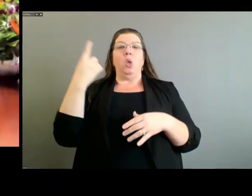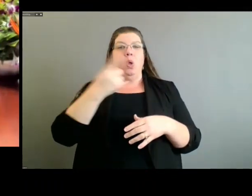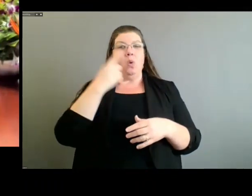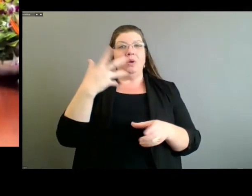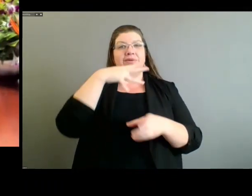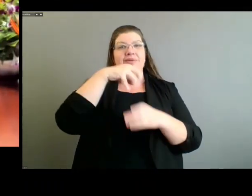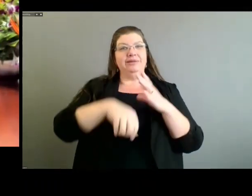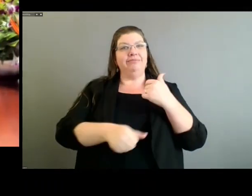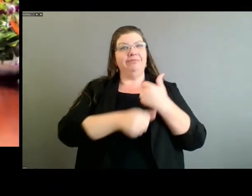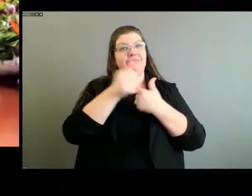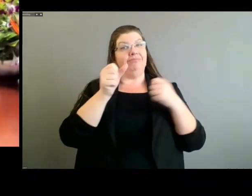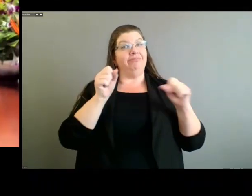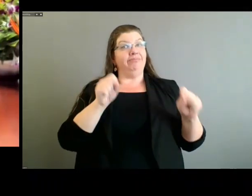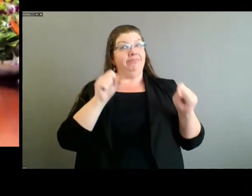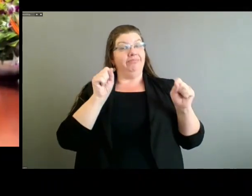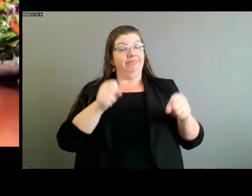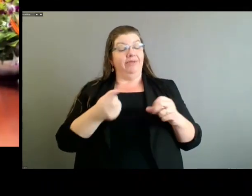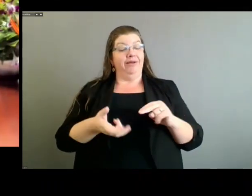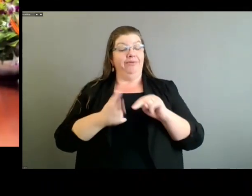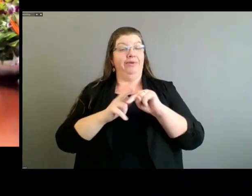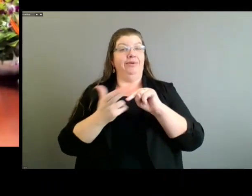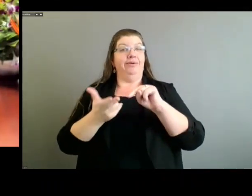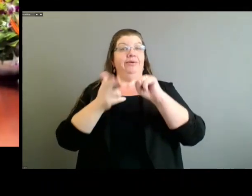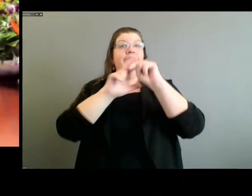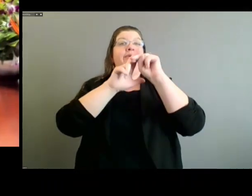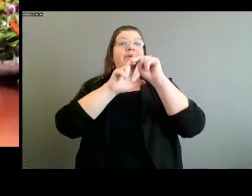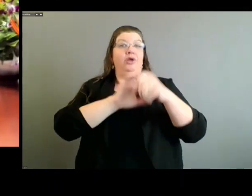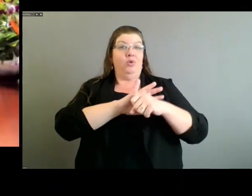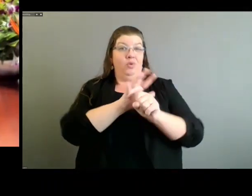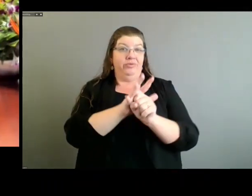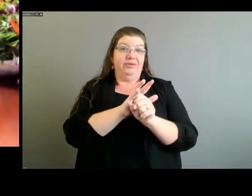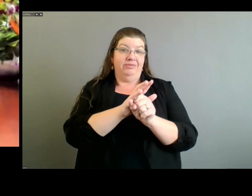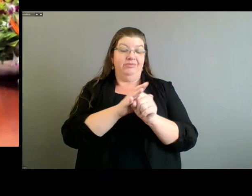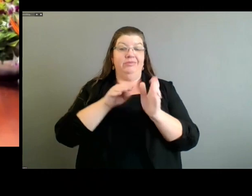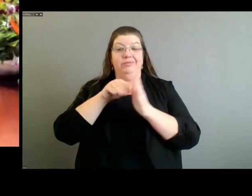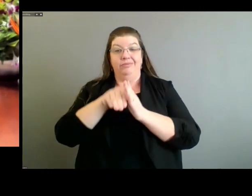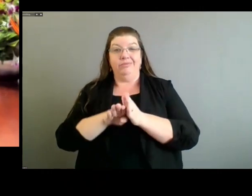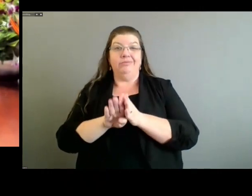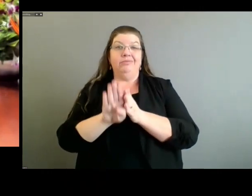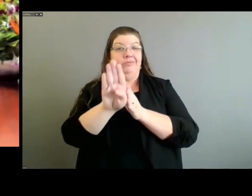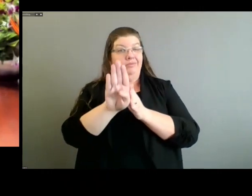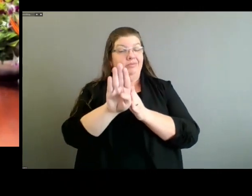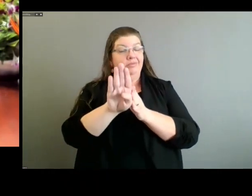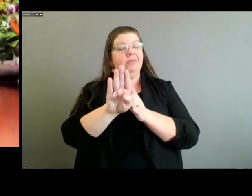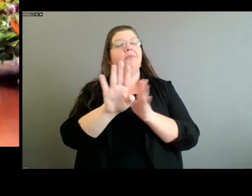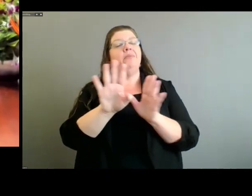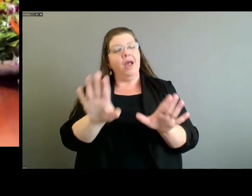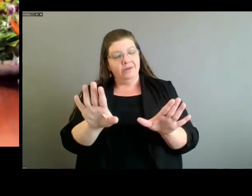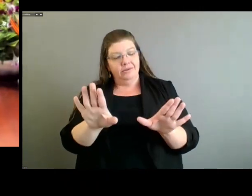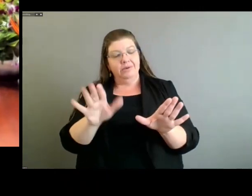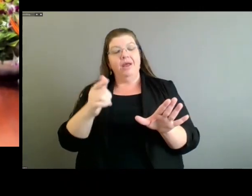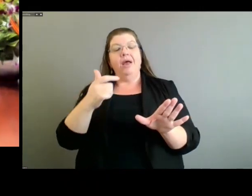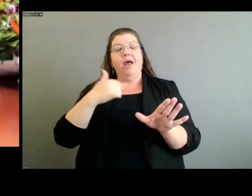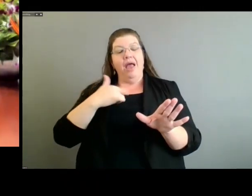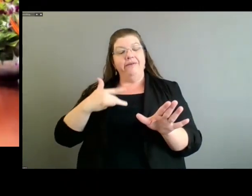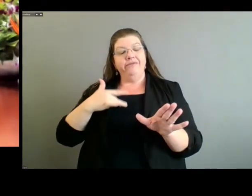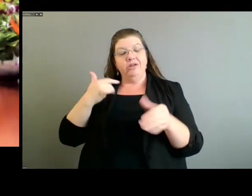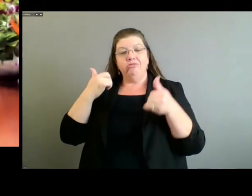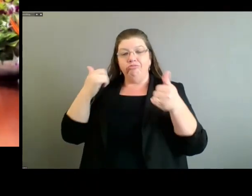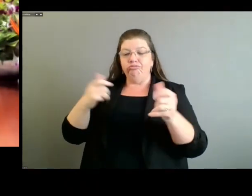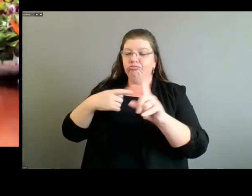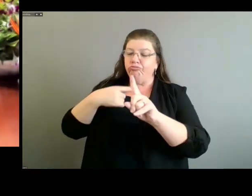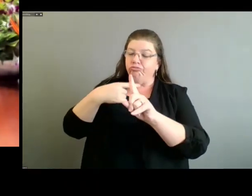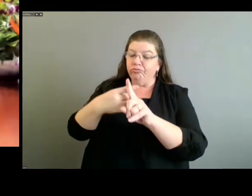our cases trending upwards in the wrong direction. But I am encouraged that through